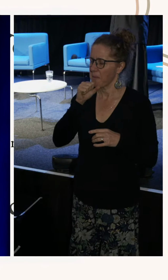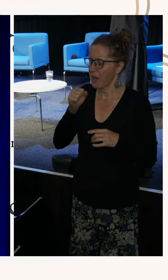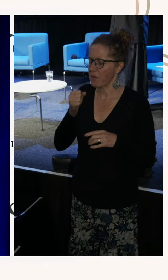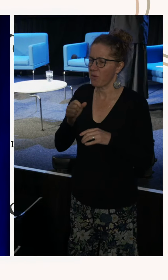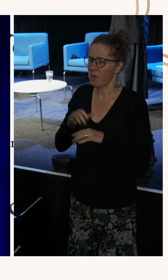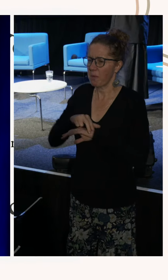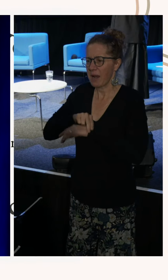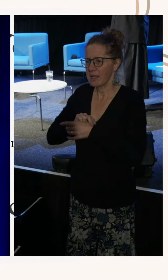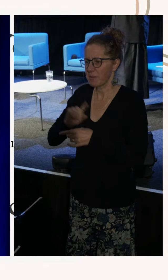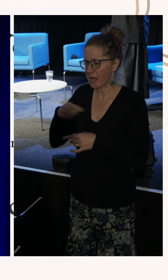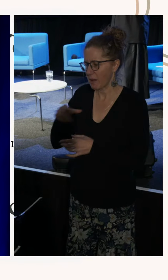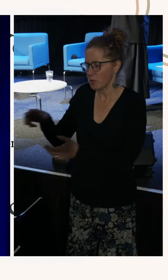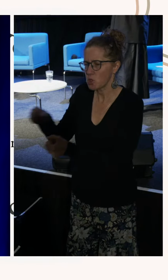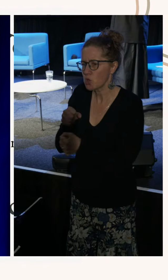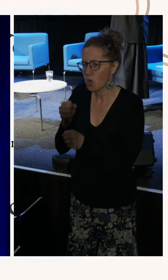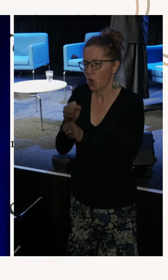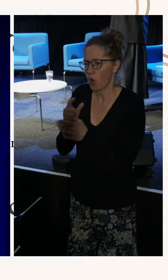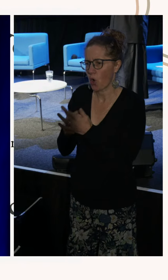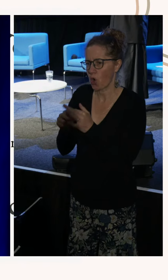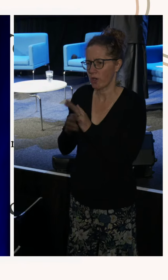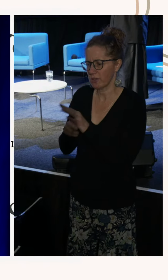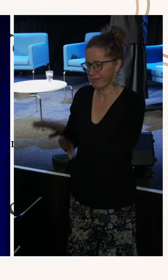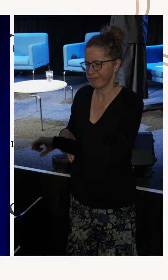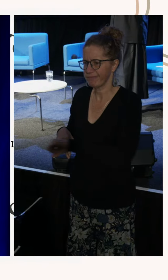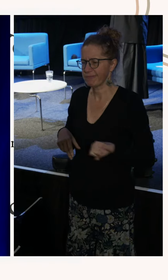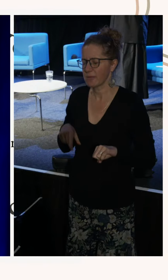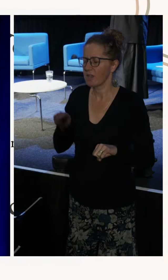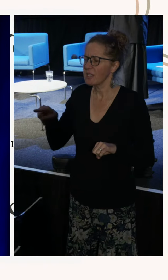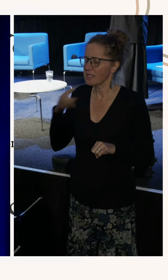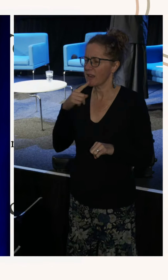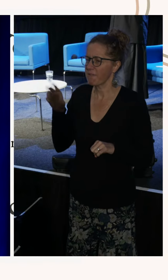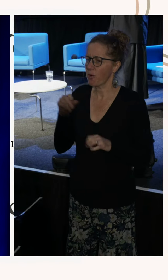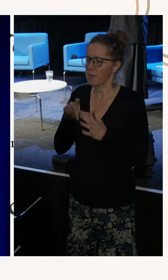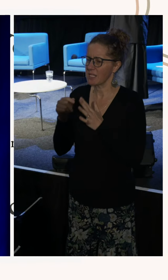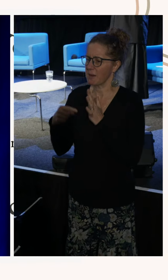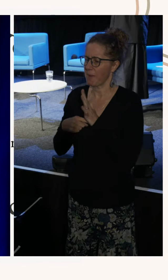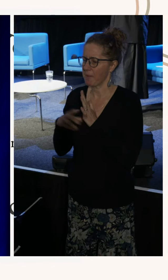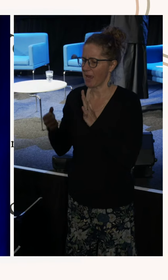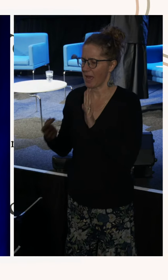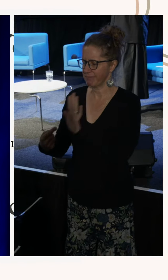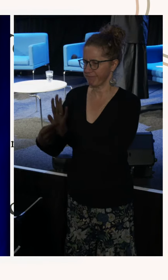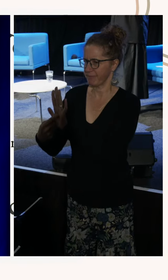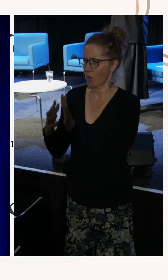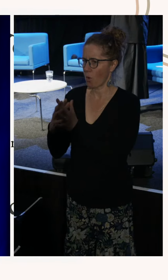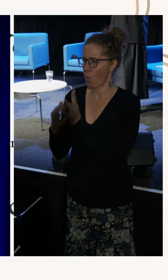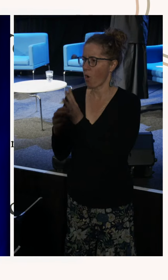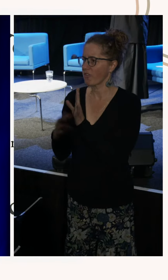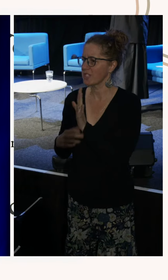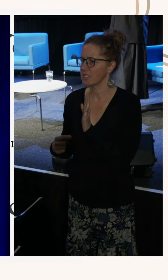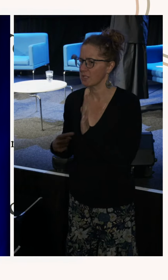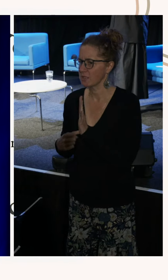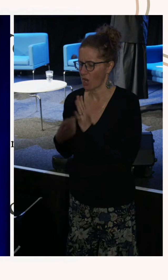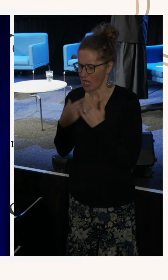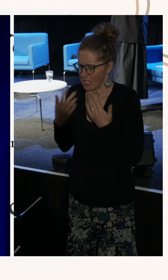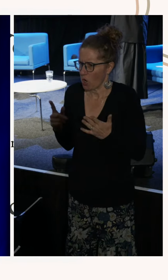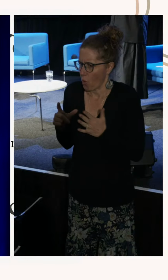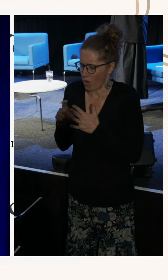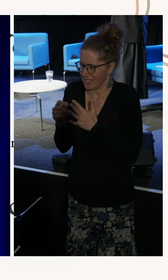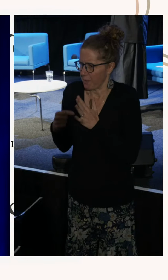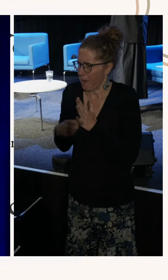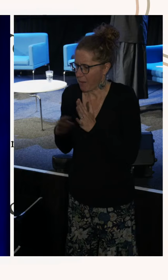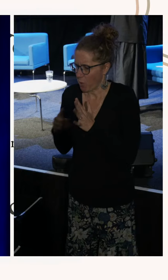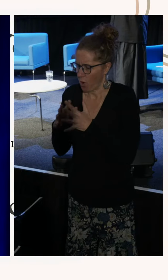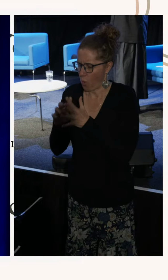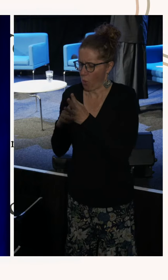in a black car. Mum said the black suit was from the department and that he had a warrant. I don't know what the department was or a warrant, but that